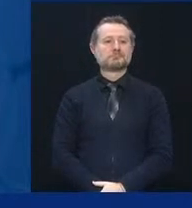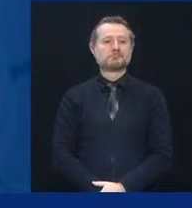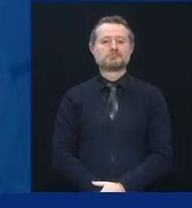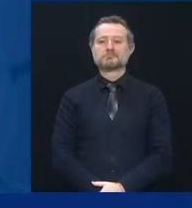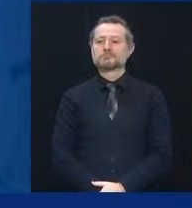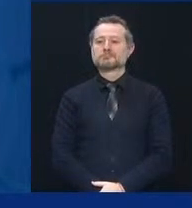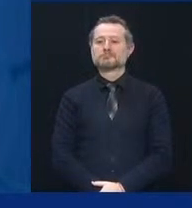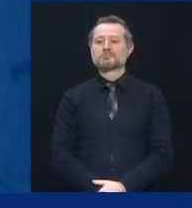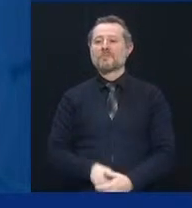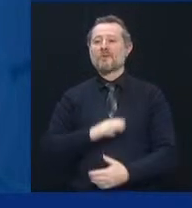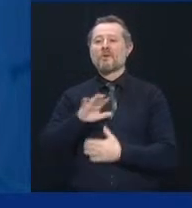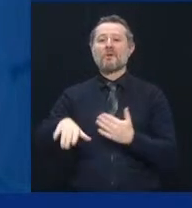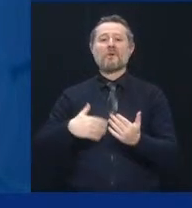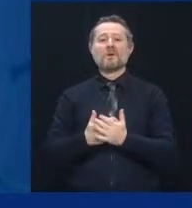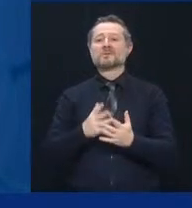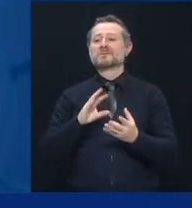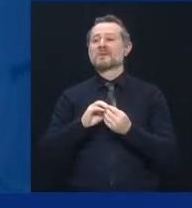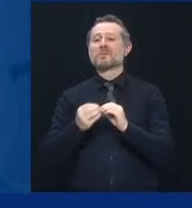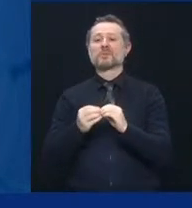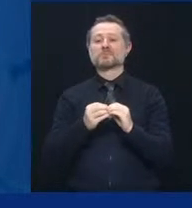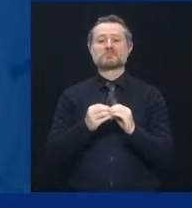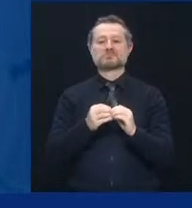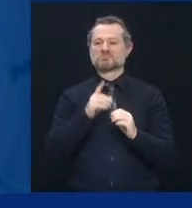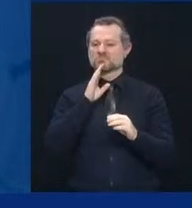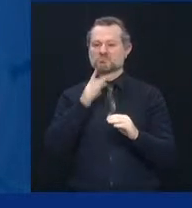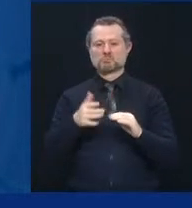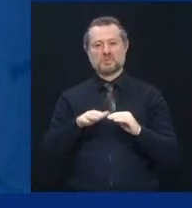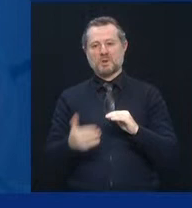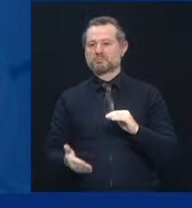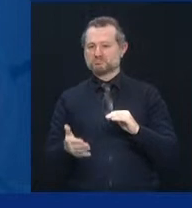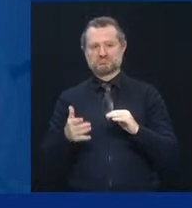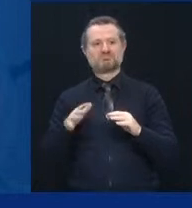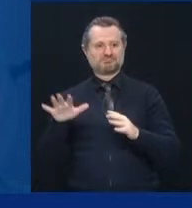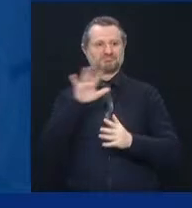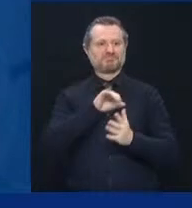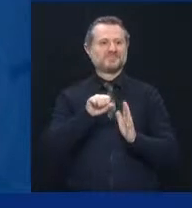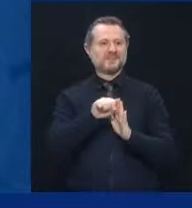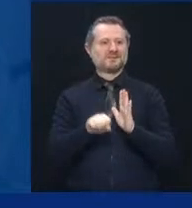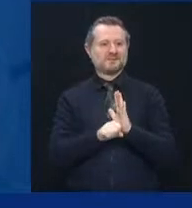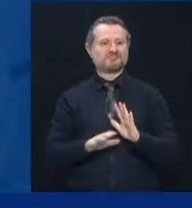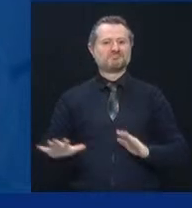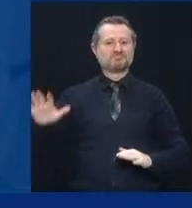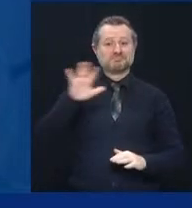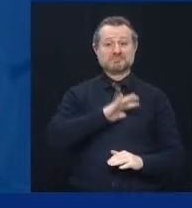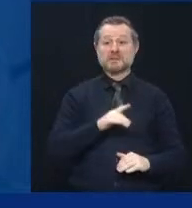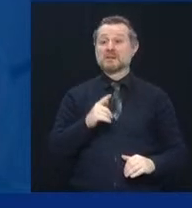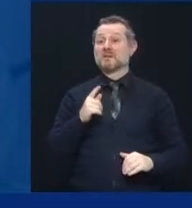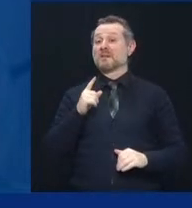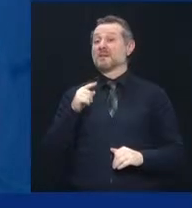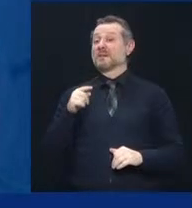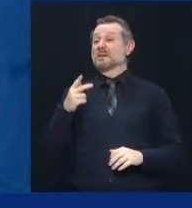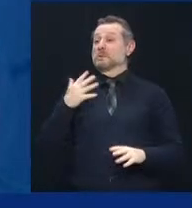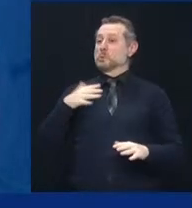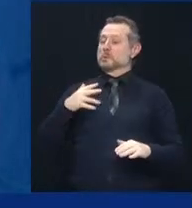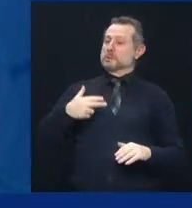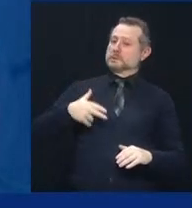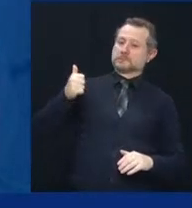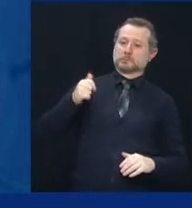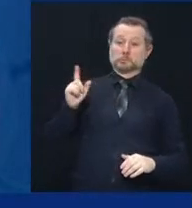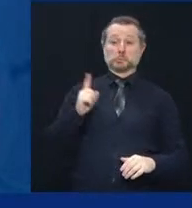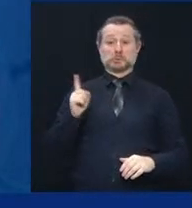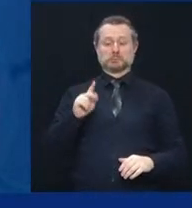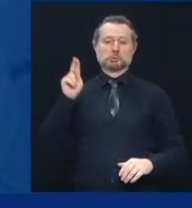All the numbers are down across the state, so then we focus on who's highest, obviously. In New York City, it's the